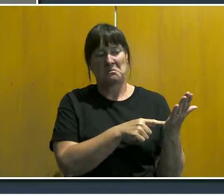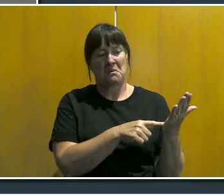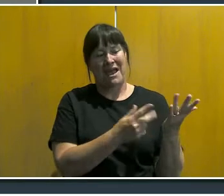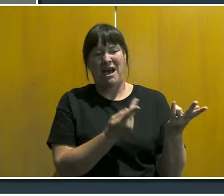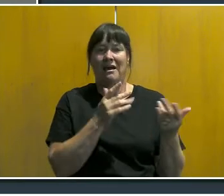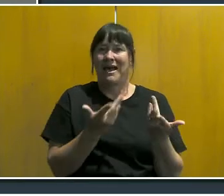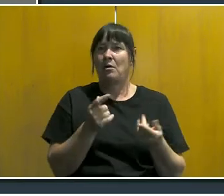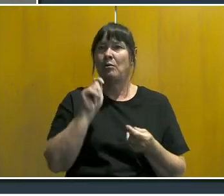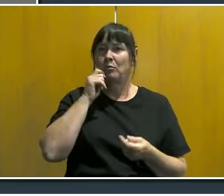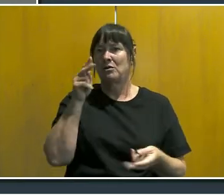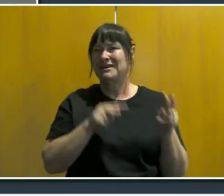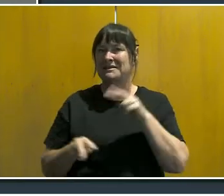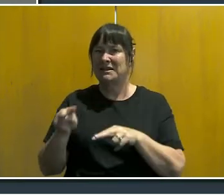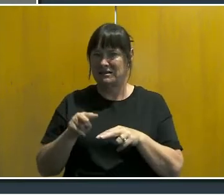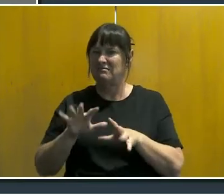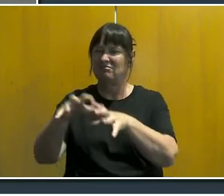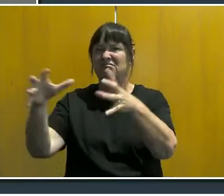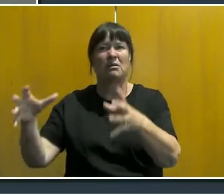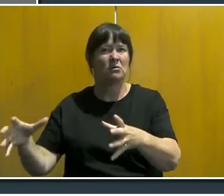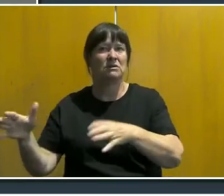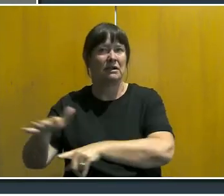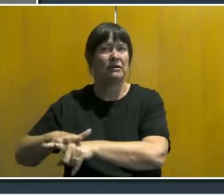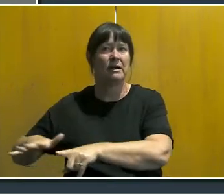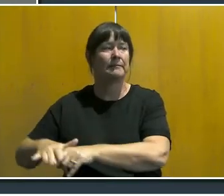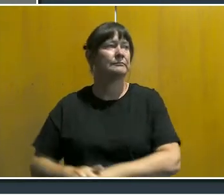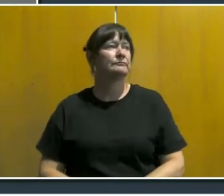particular stand of bush. Excellent. Okay.